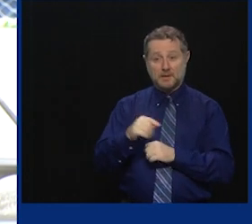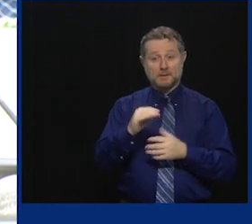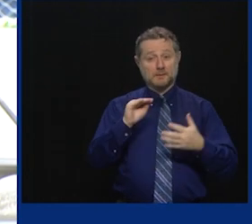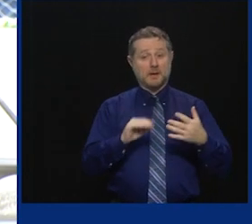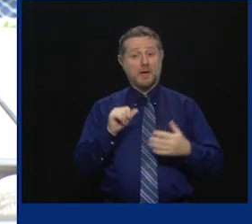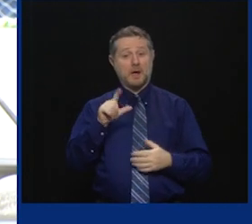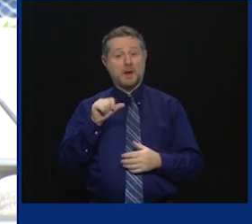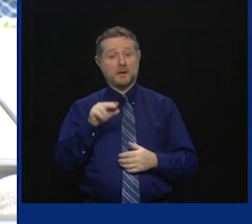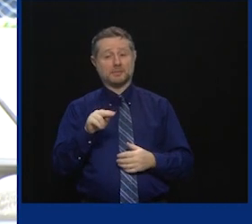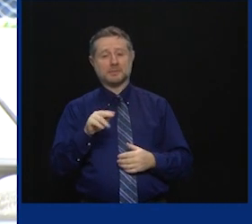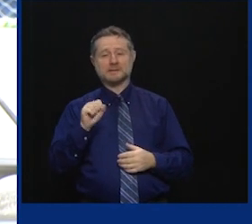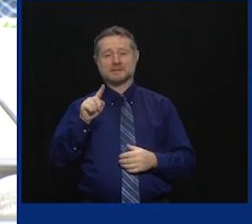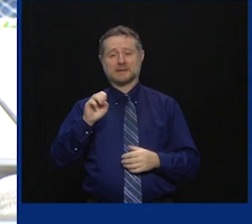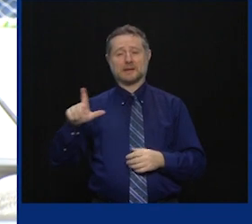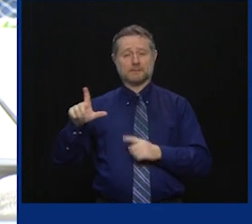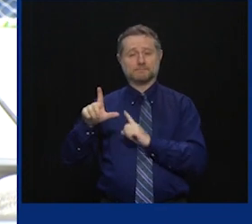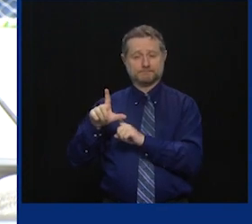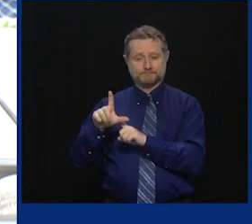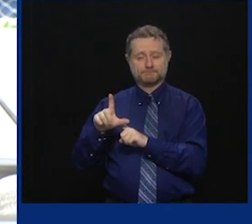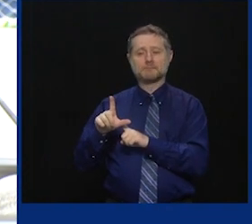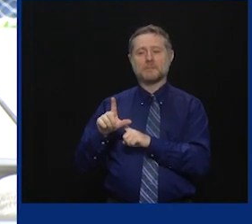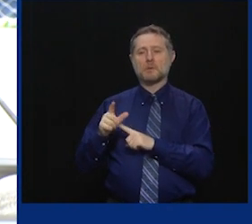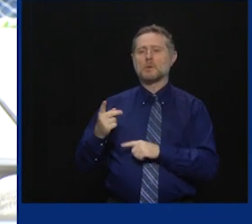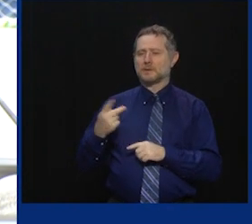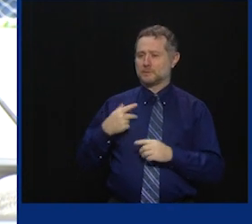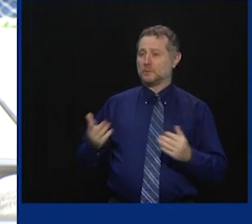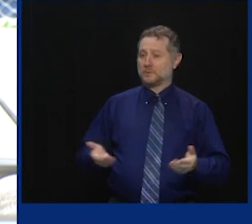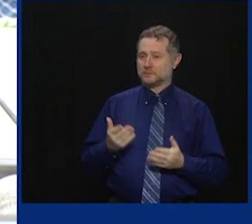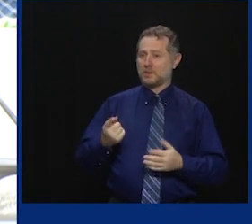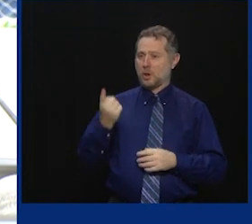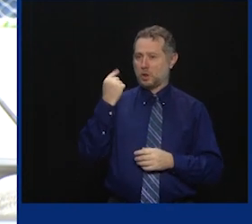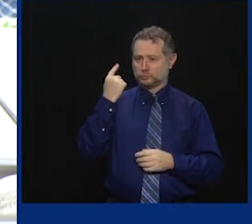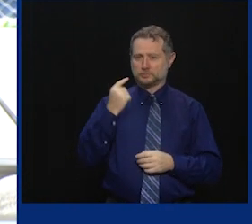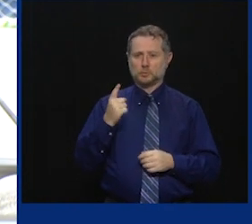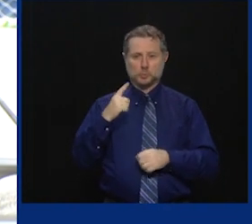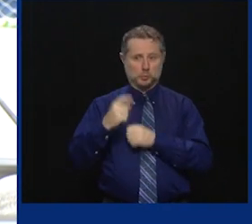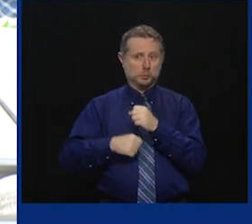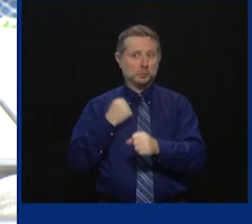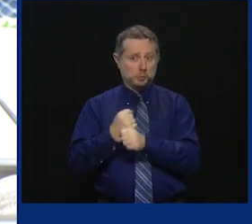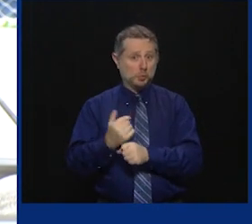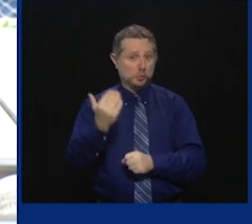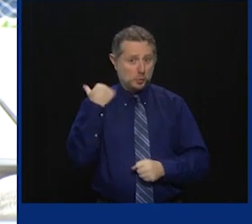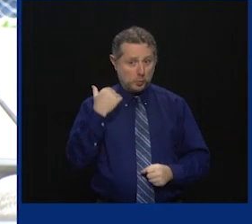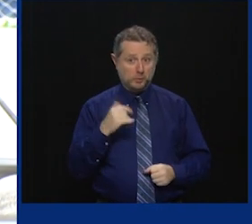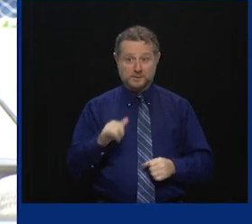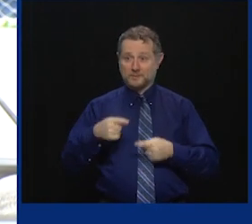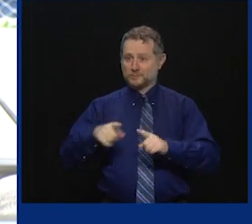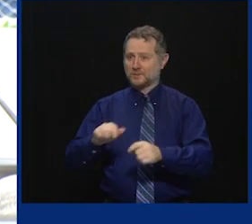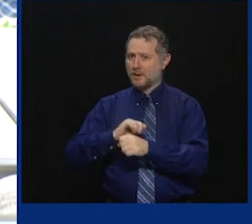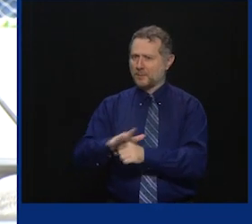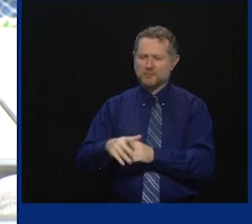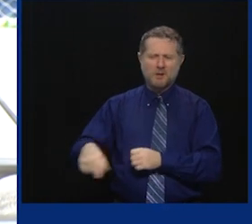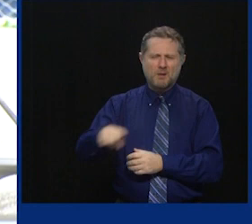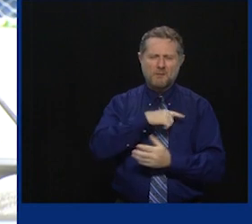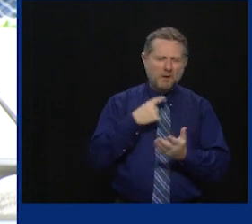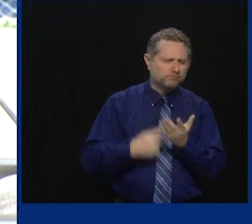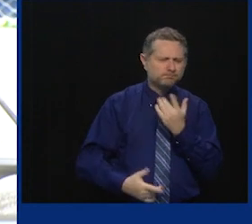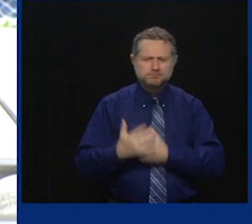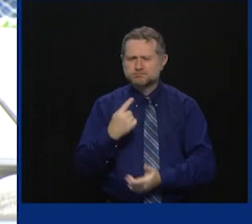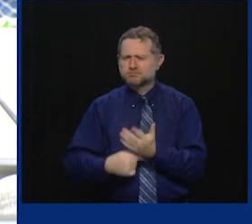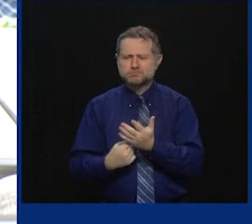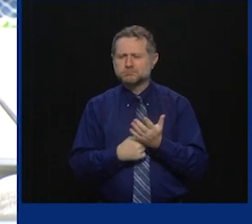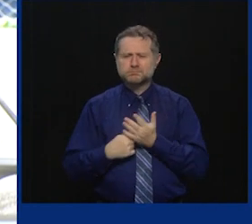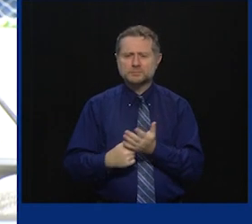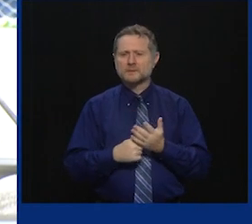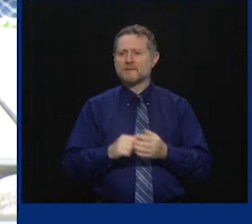literally 1 year ago today during a pandemic and talking about, even during a pandemic, you kept building, you kept